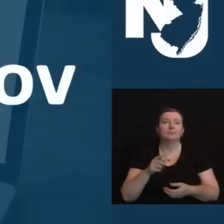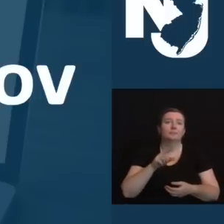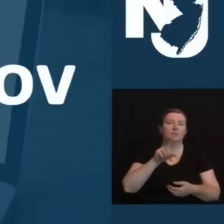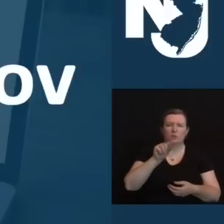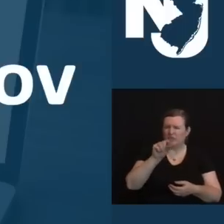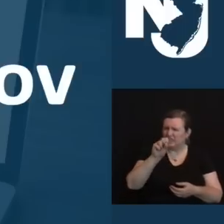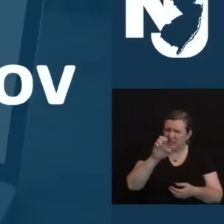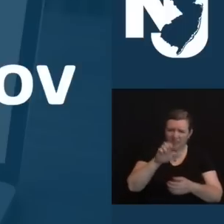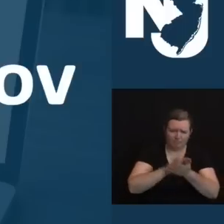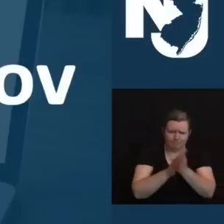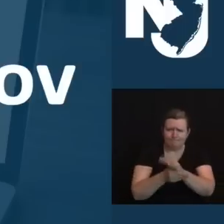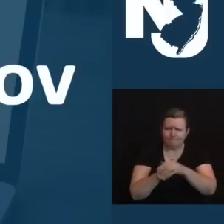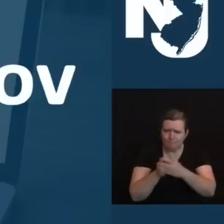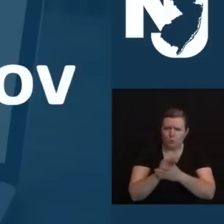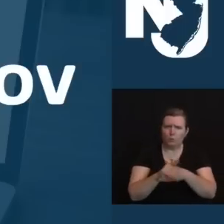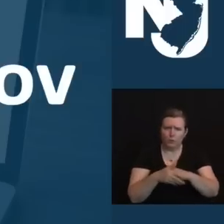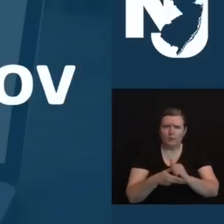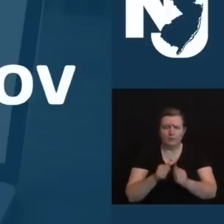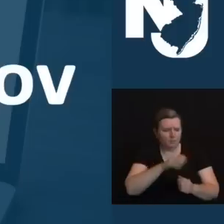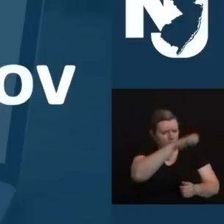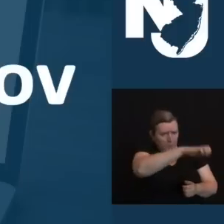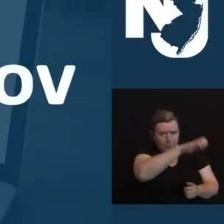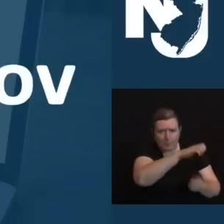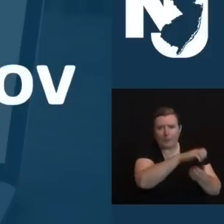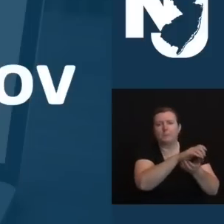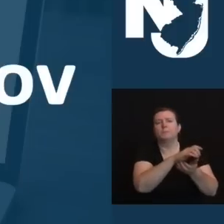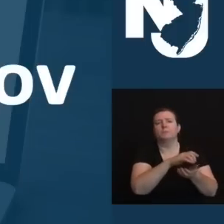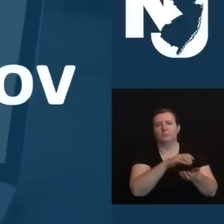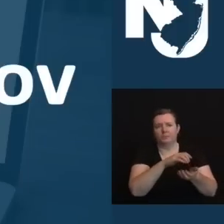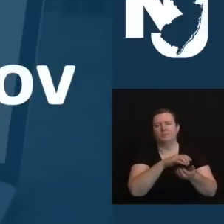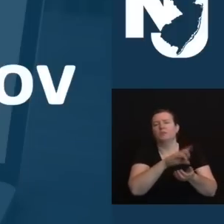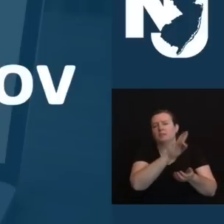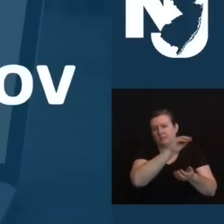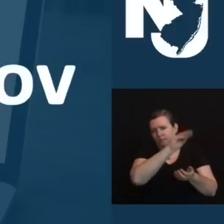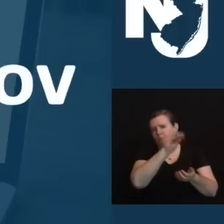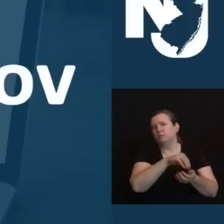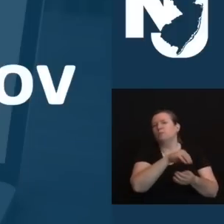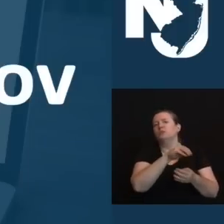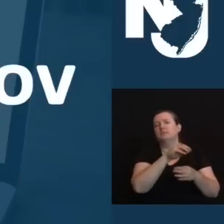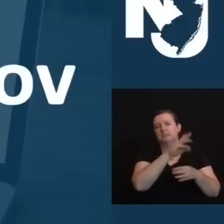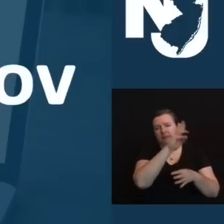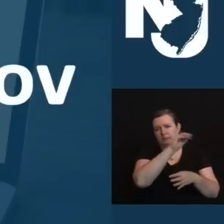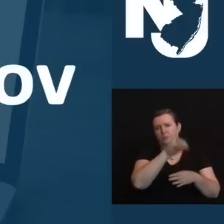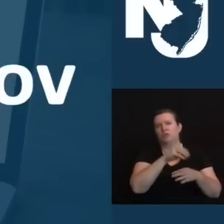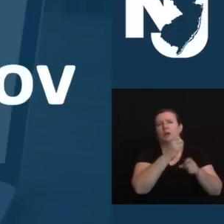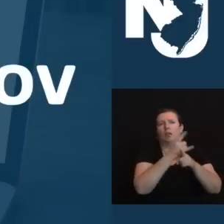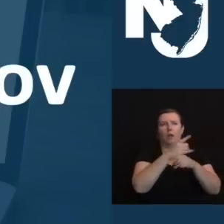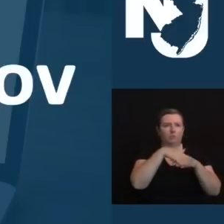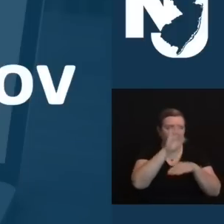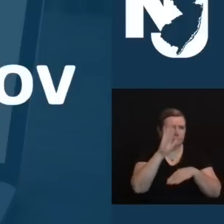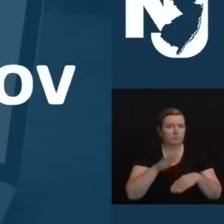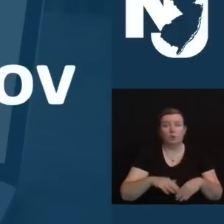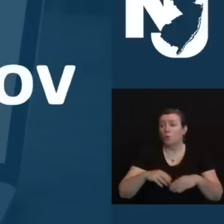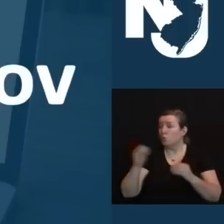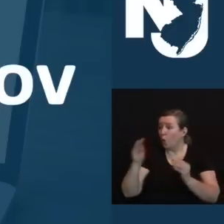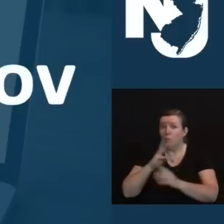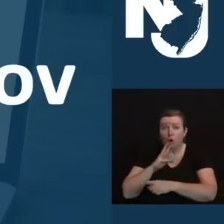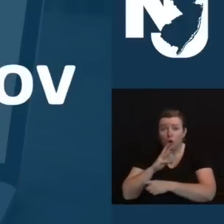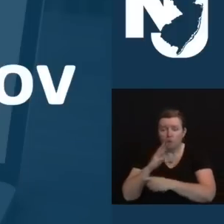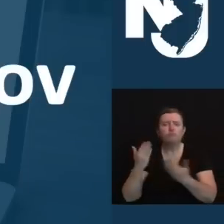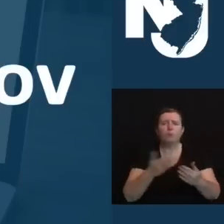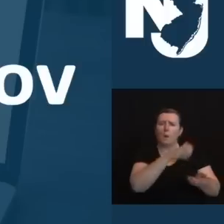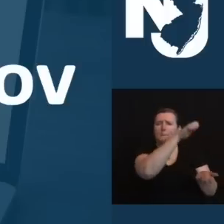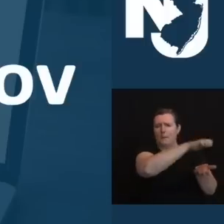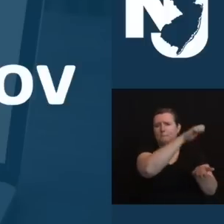or use hand sanitizer with at least 60% alcohol if you're not near a sink or running water. And please be